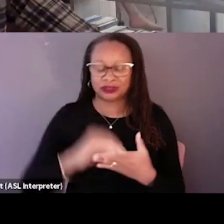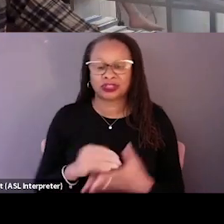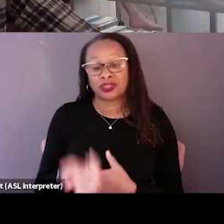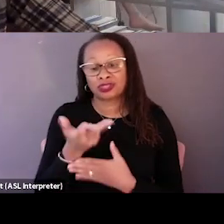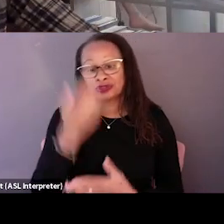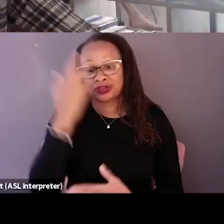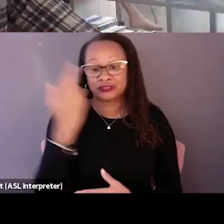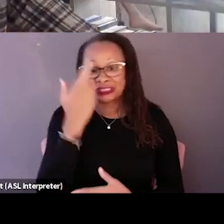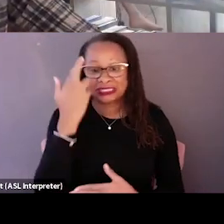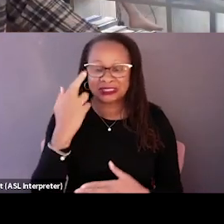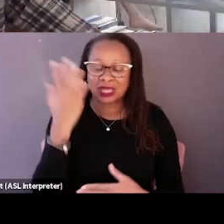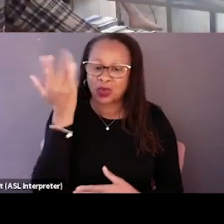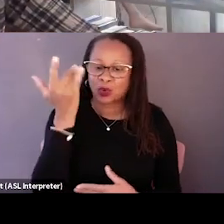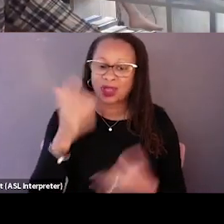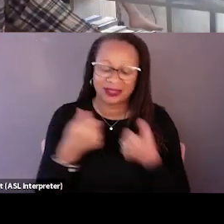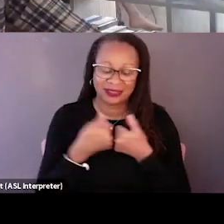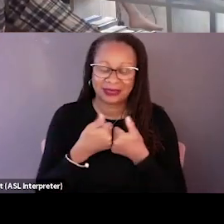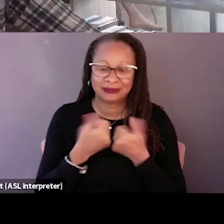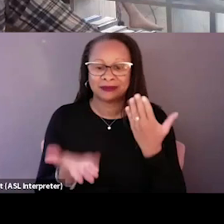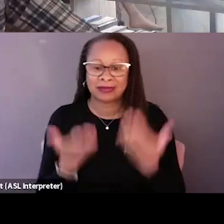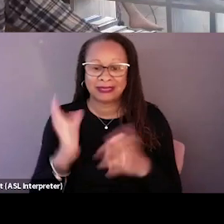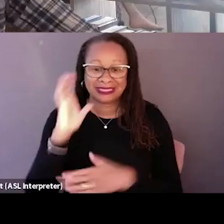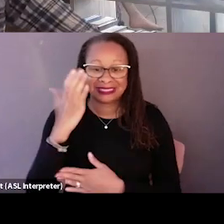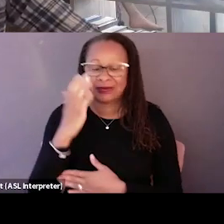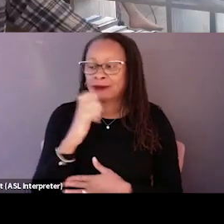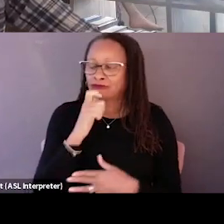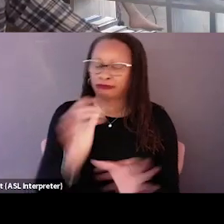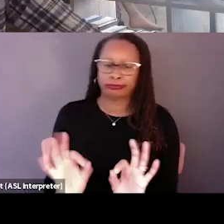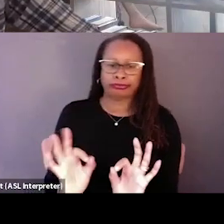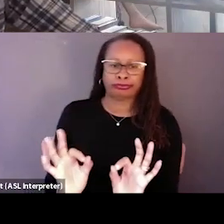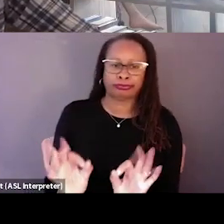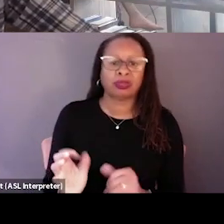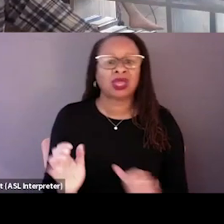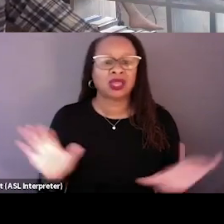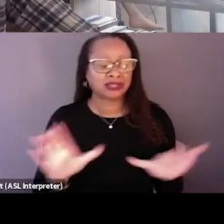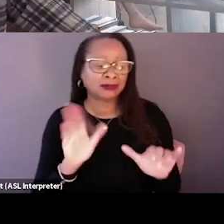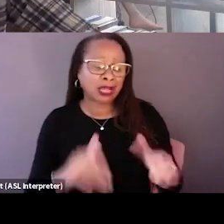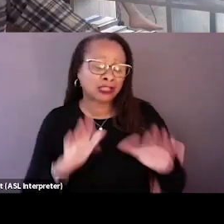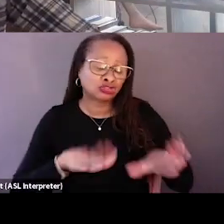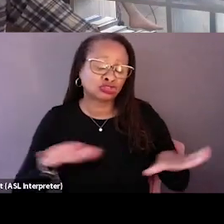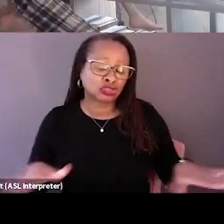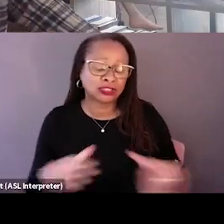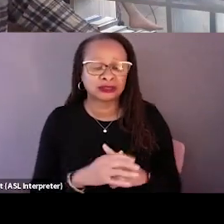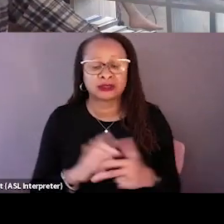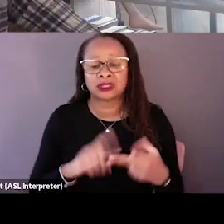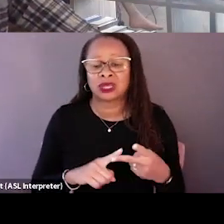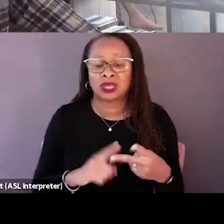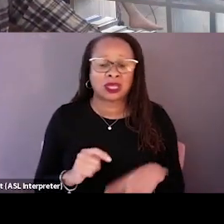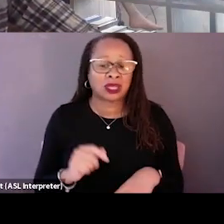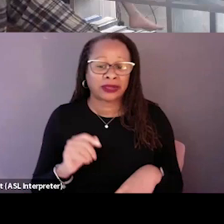reasons why the games may seem insignificant. You know, they're performed by children, they really a